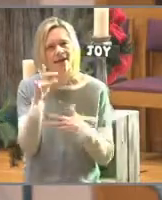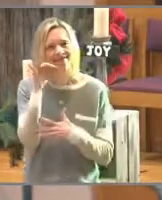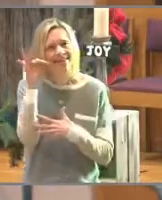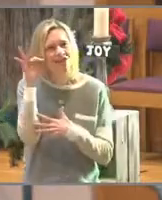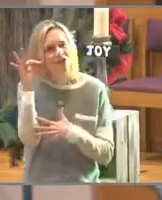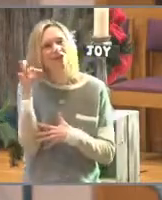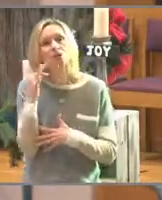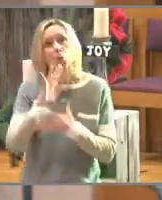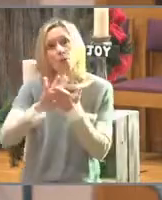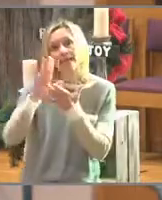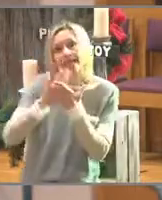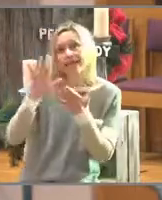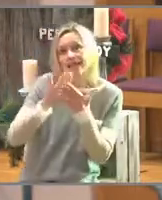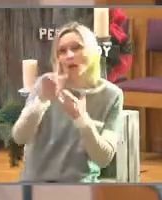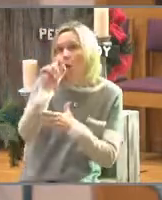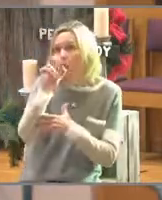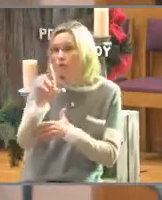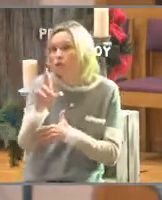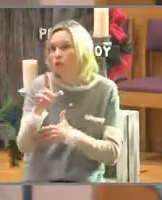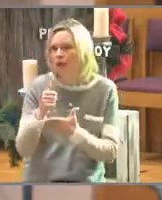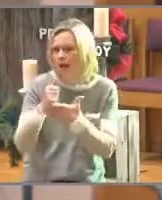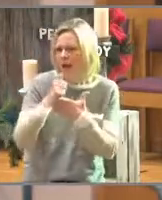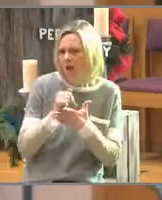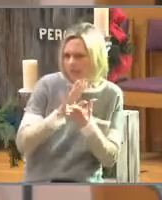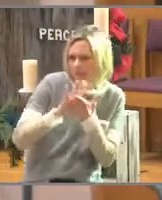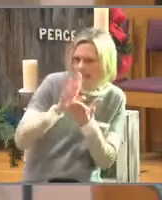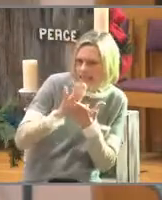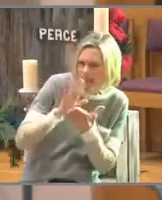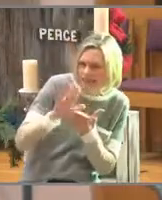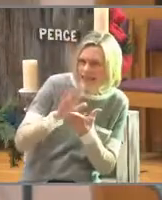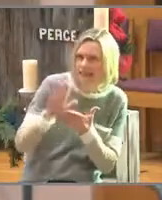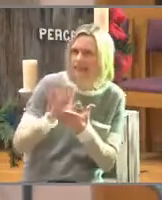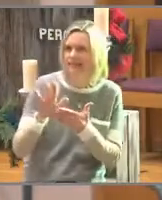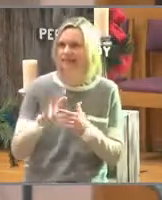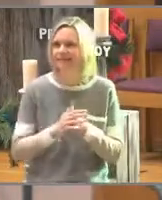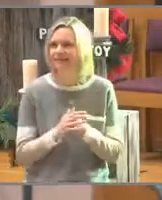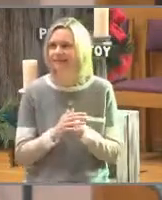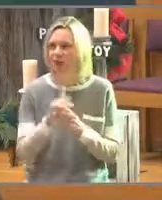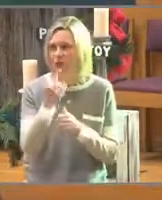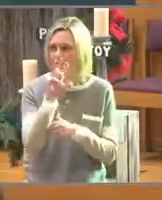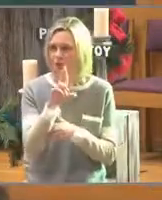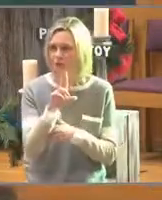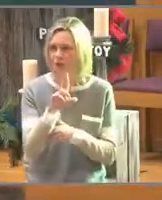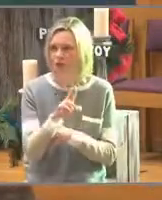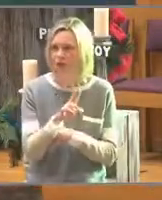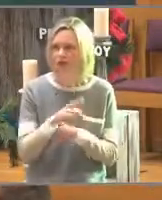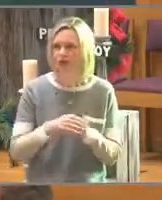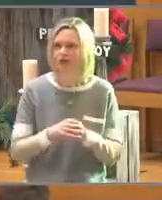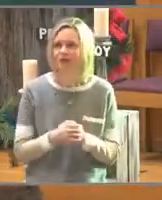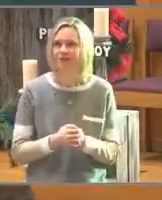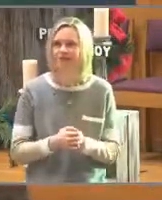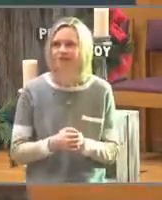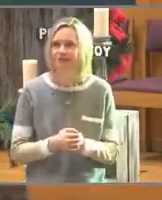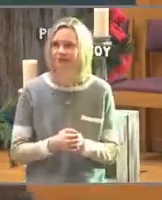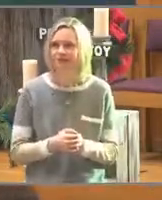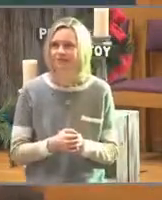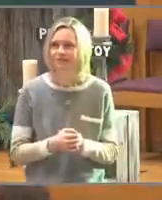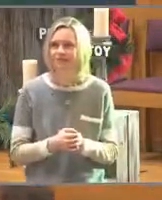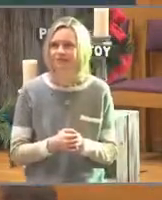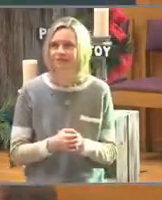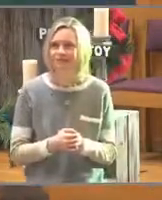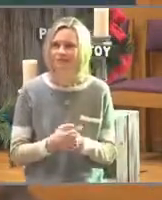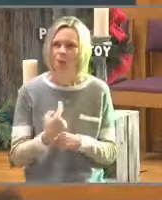tidy up our altar space real quickly? Will you just help me kind of tidy up a little bit here? Just a little bit of dusting here, yeah. So